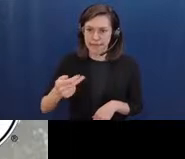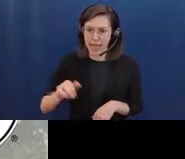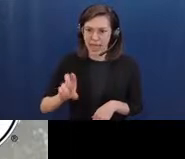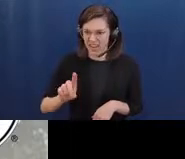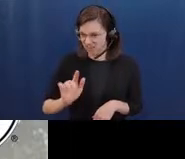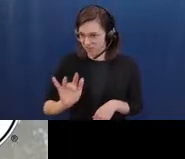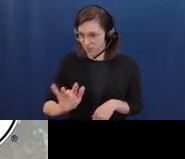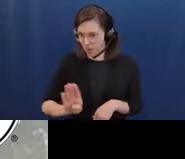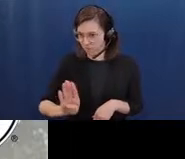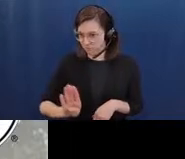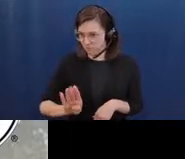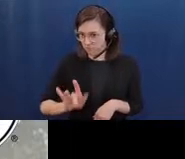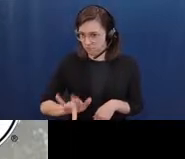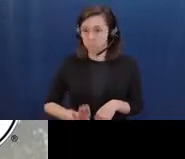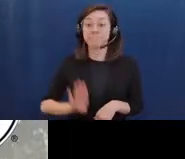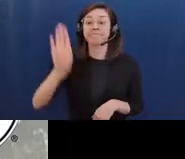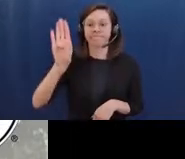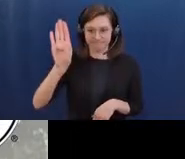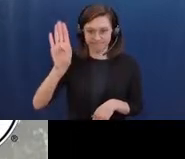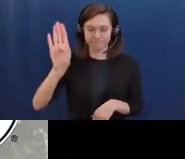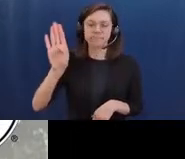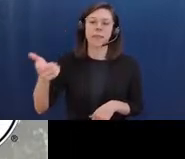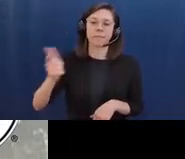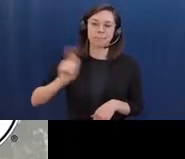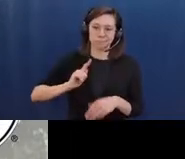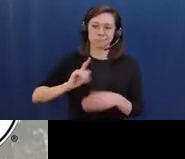if you would like to provide a public comment.